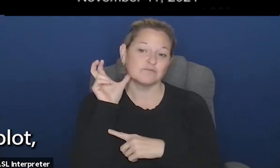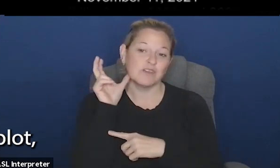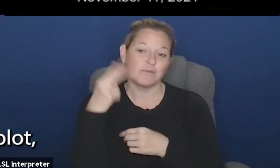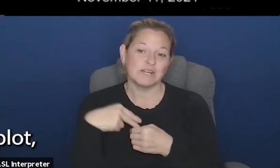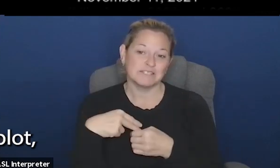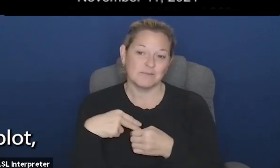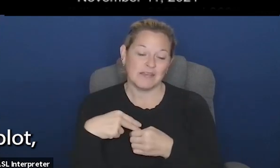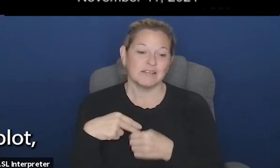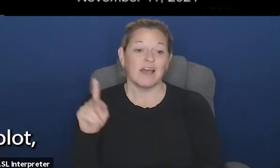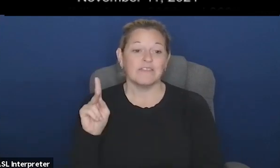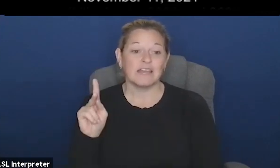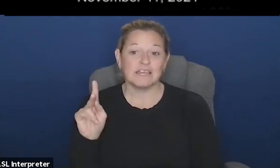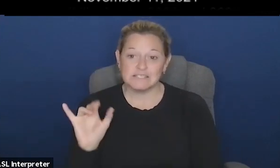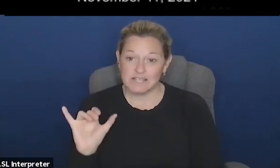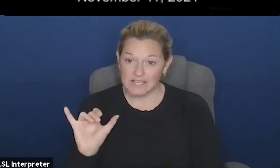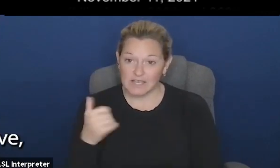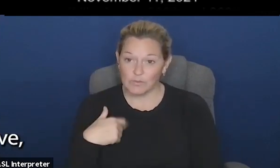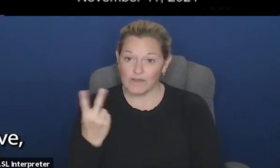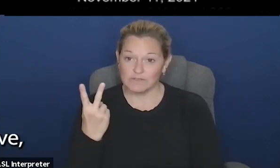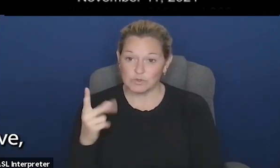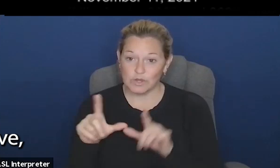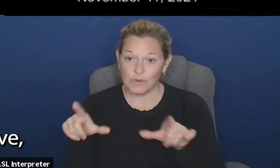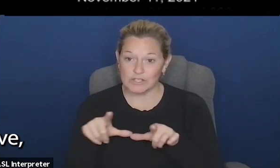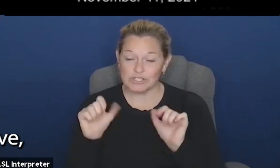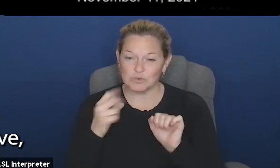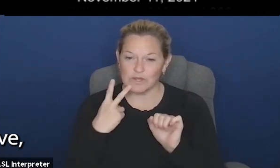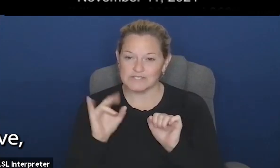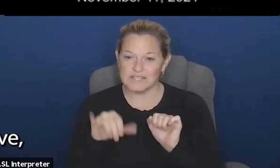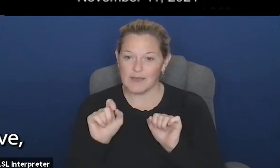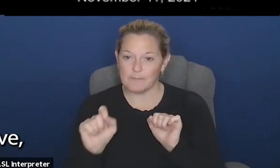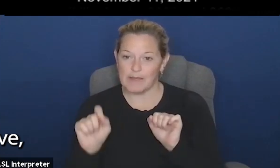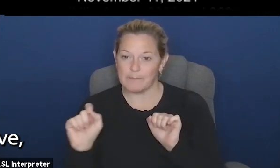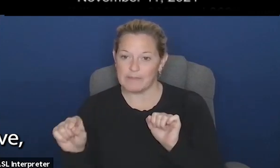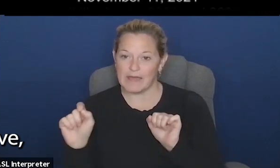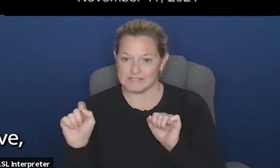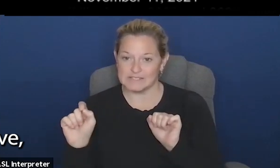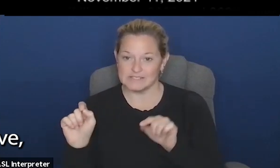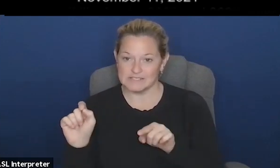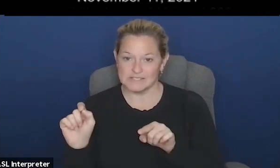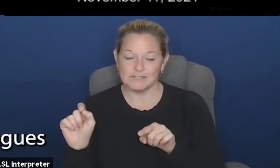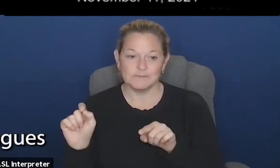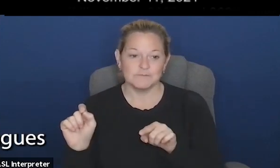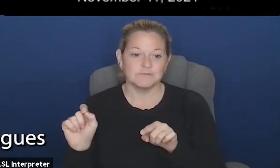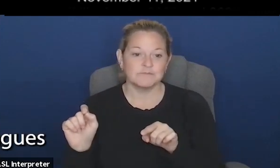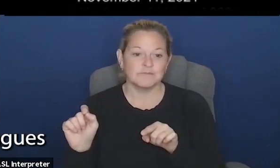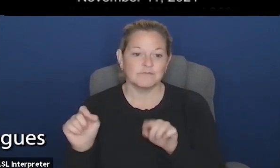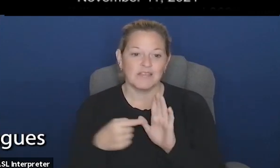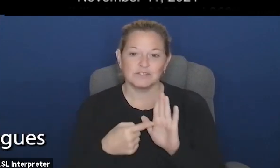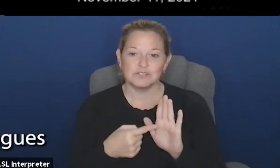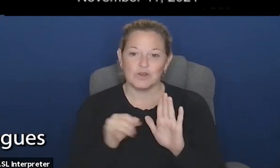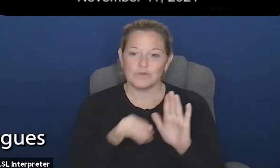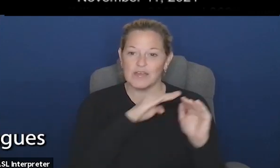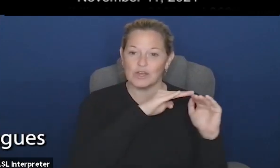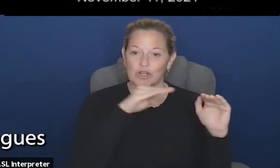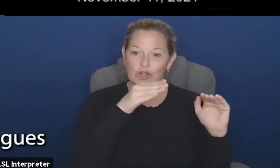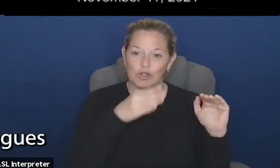already described this plot, which is shown here again with the descending ascending curve, V shape,